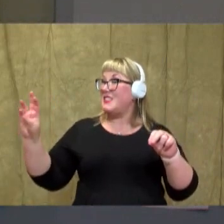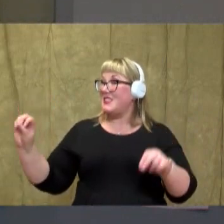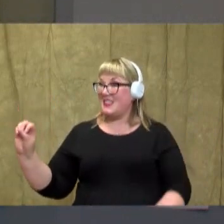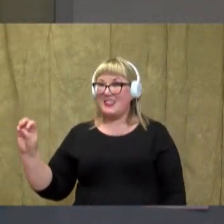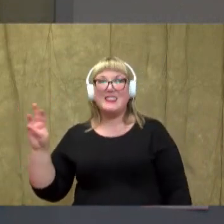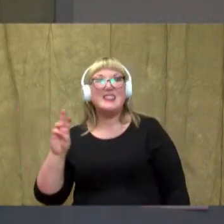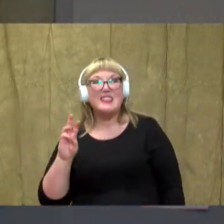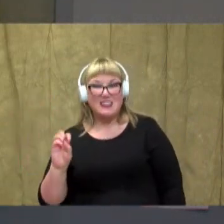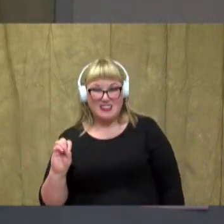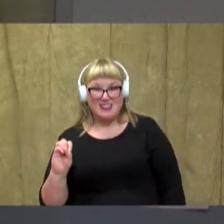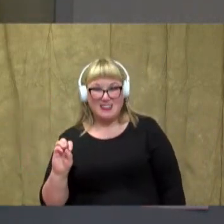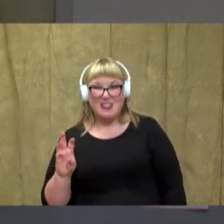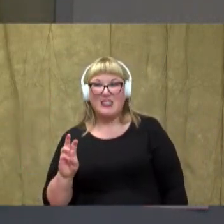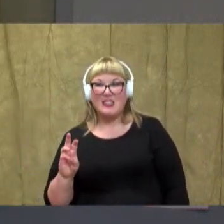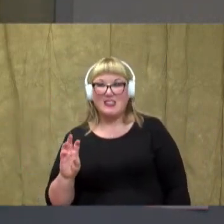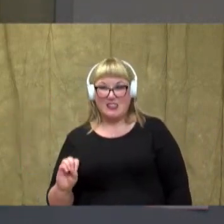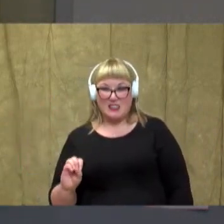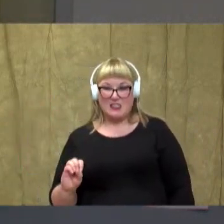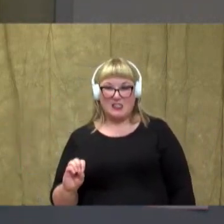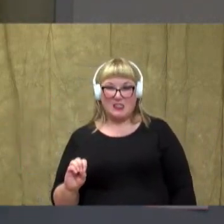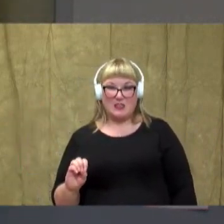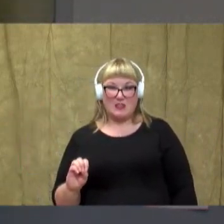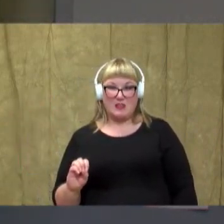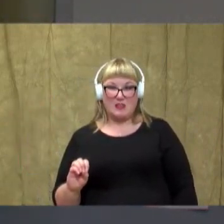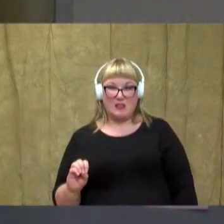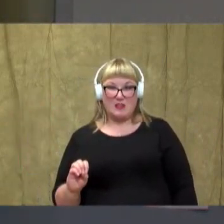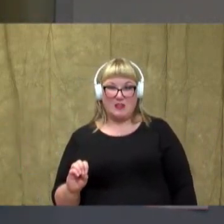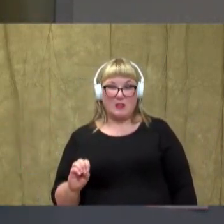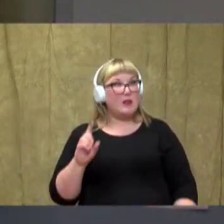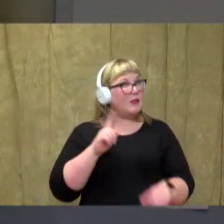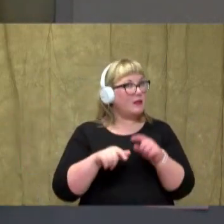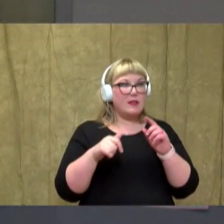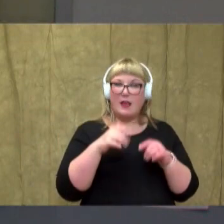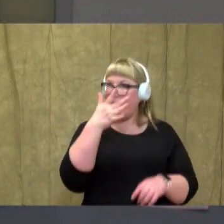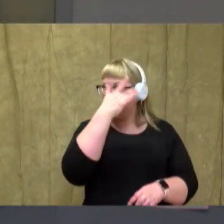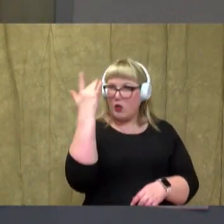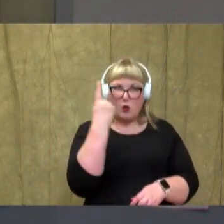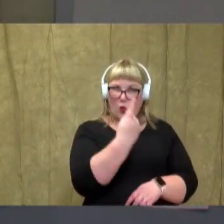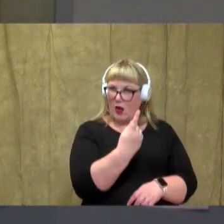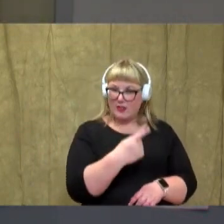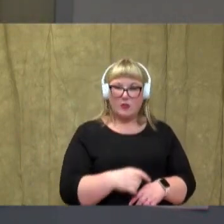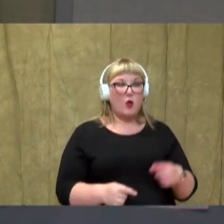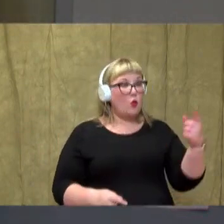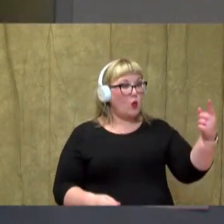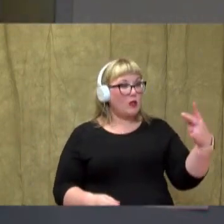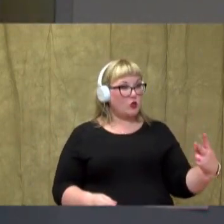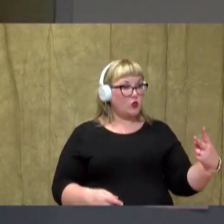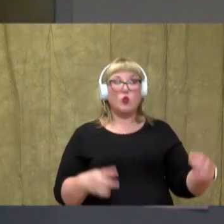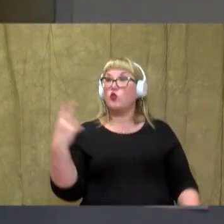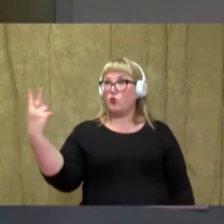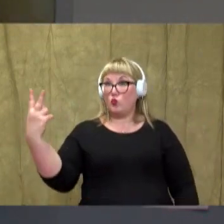50, 60. Can never leave out your ones. 1, 2.